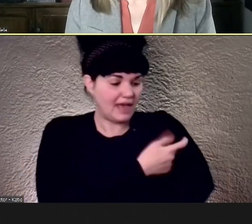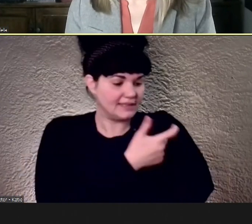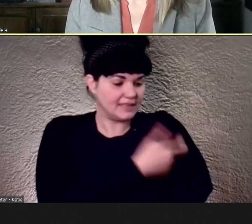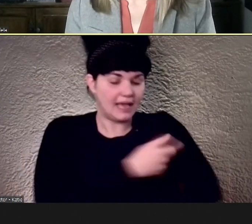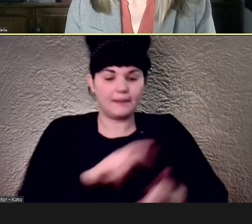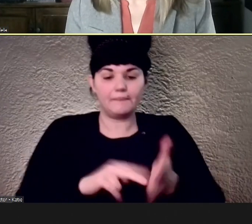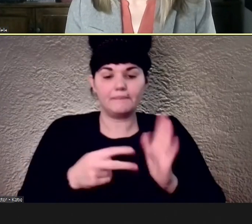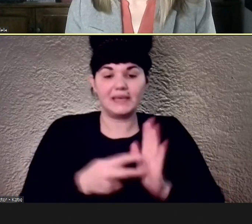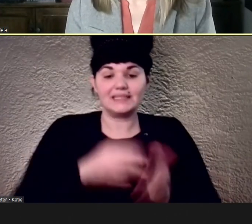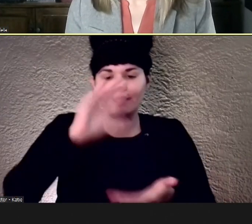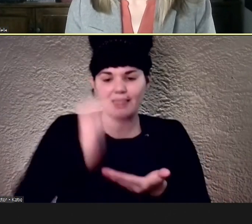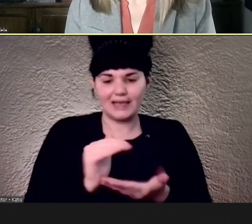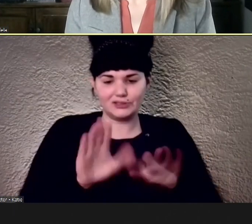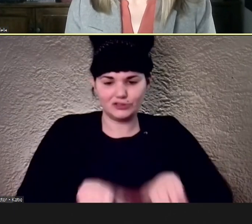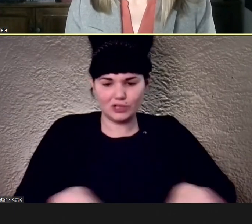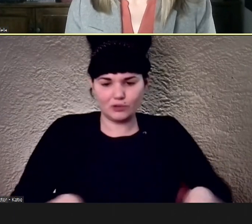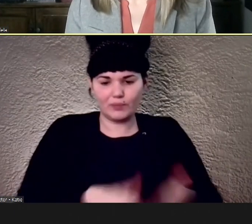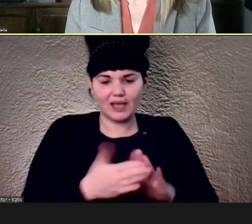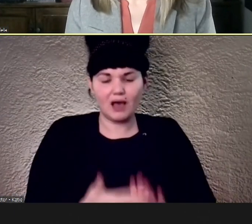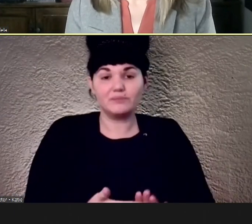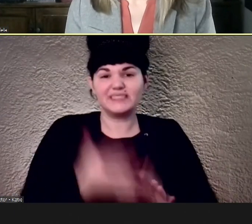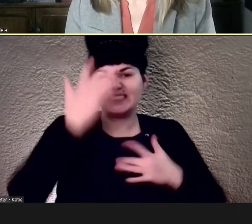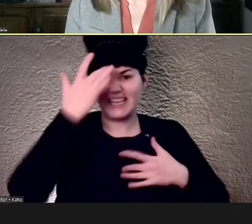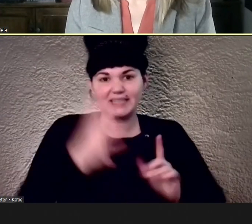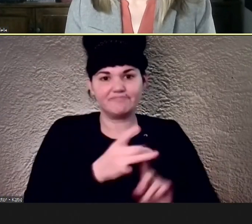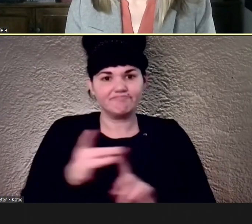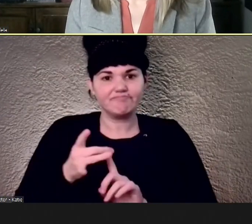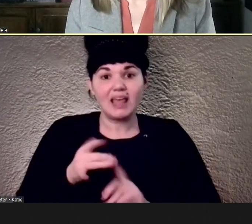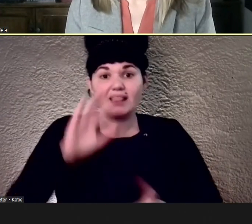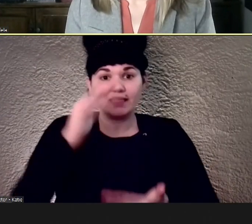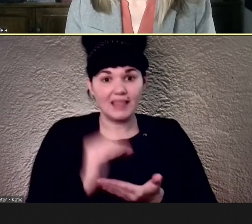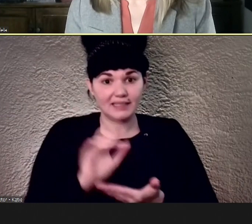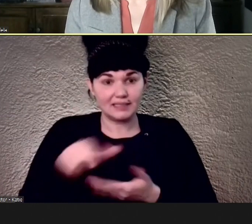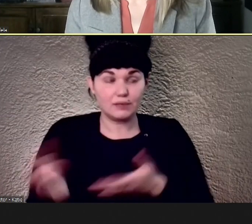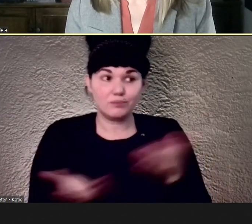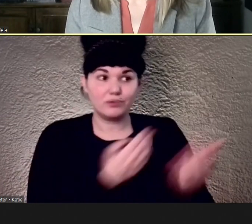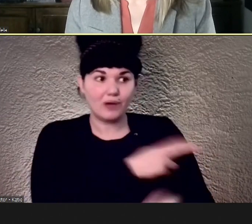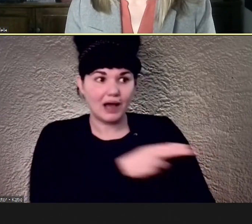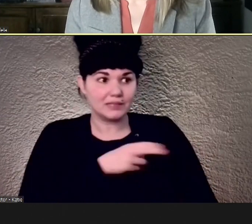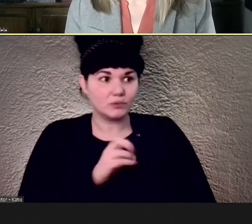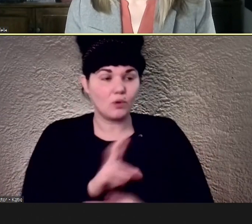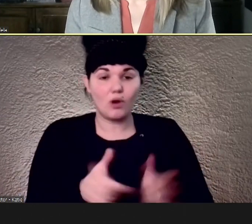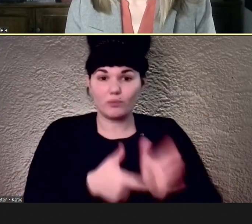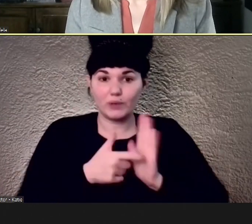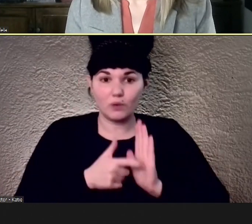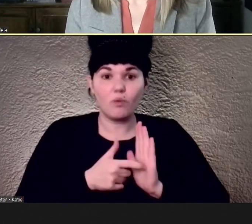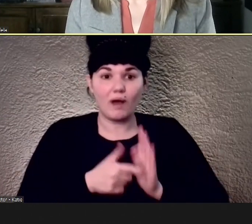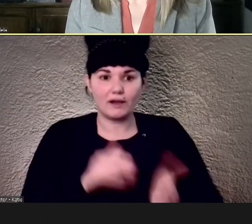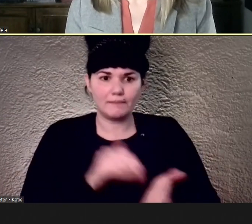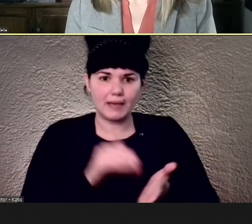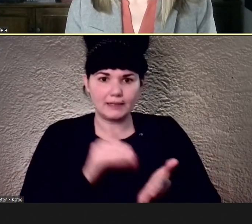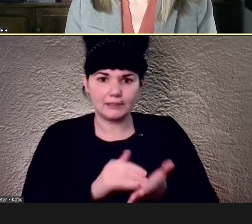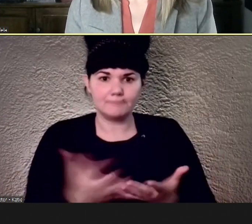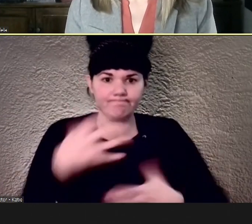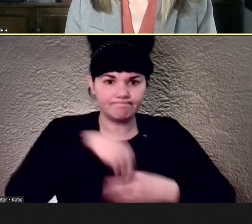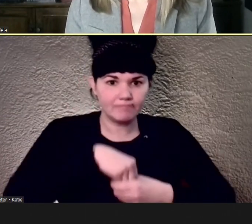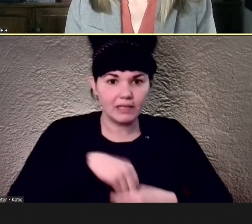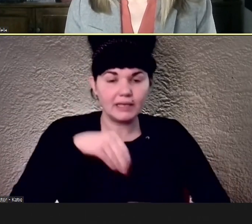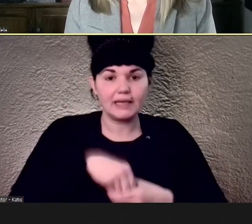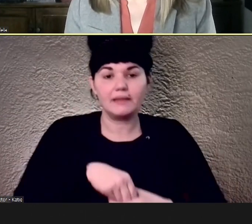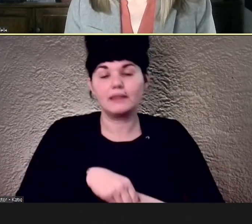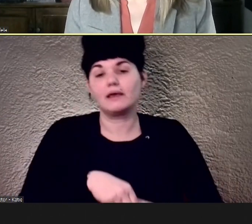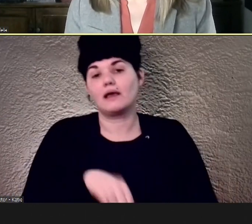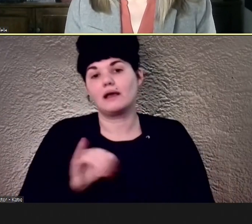less will need to be hospitalized or require significant medical interventions in the pediatric ICU. My